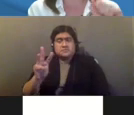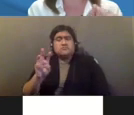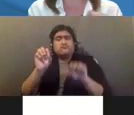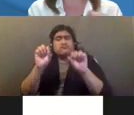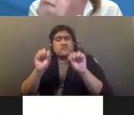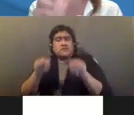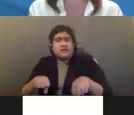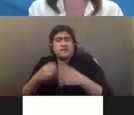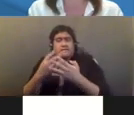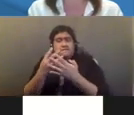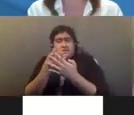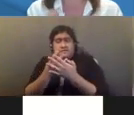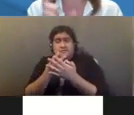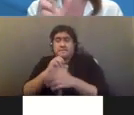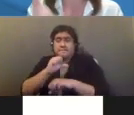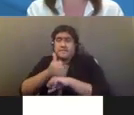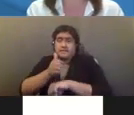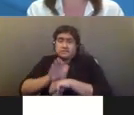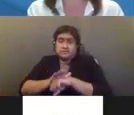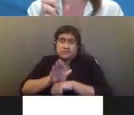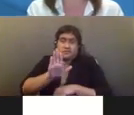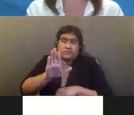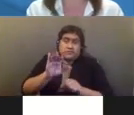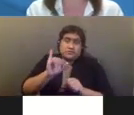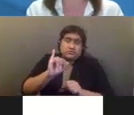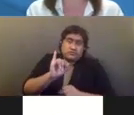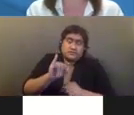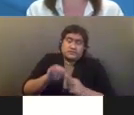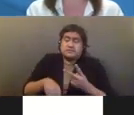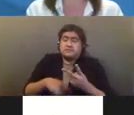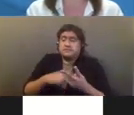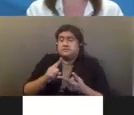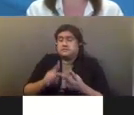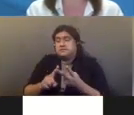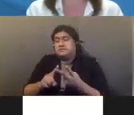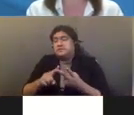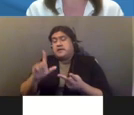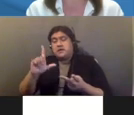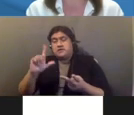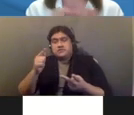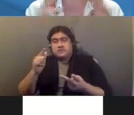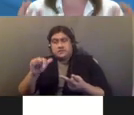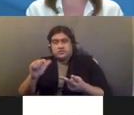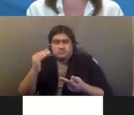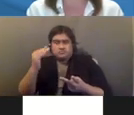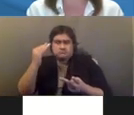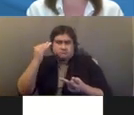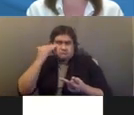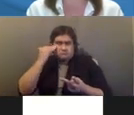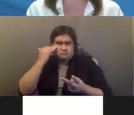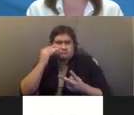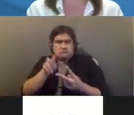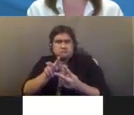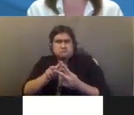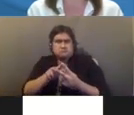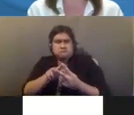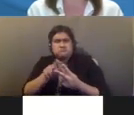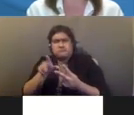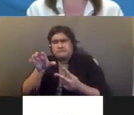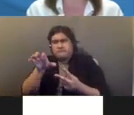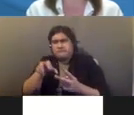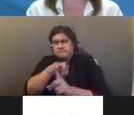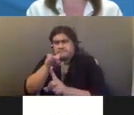insurance and based on being LGBTQ knowledgeable. and try to find folks who might